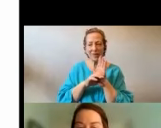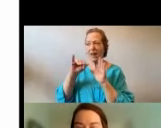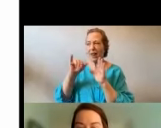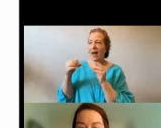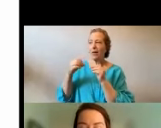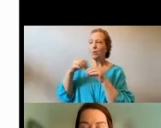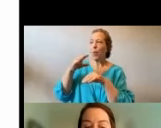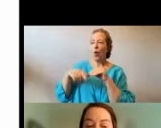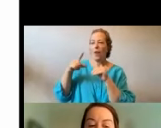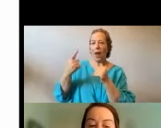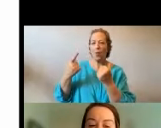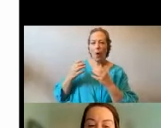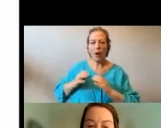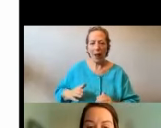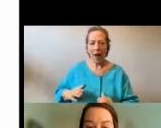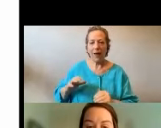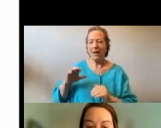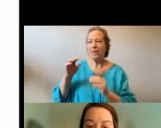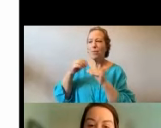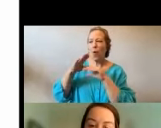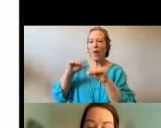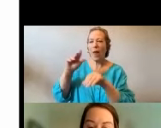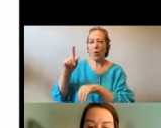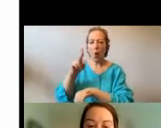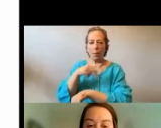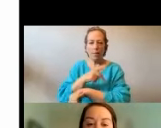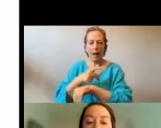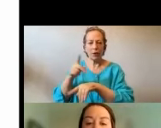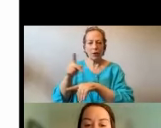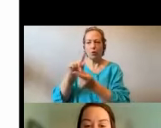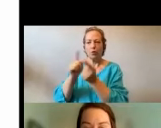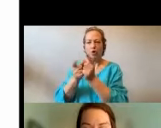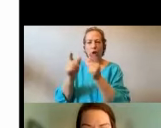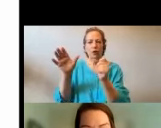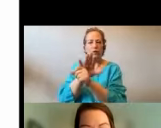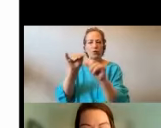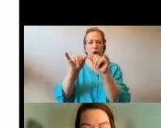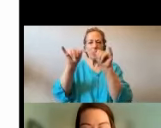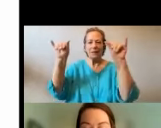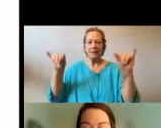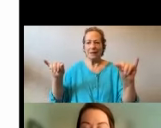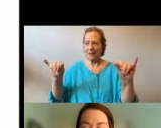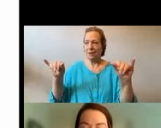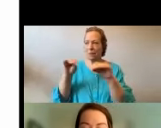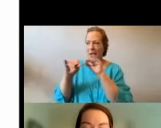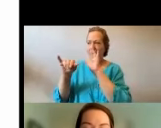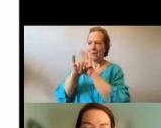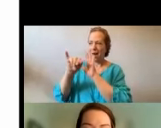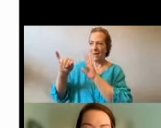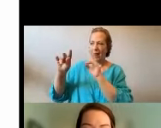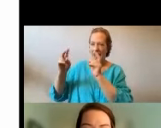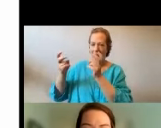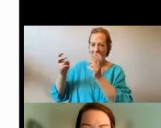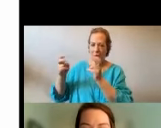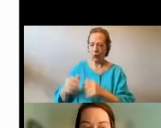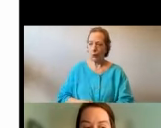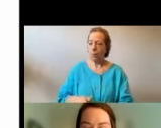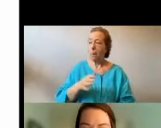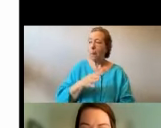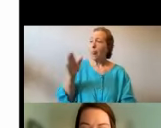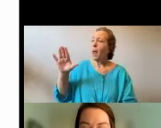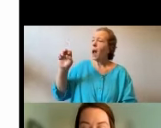problem. It is a whole system that gets changed as a result of identifying that issue. Bethany, on this